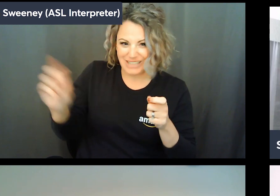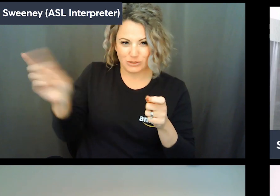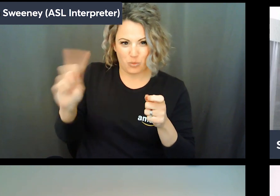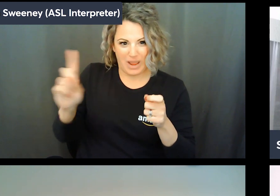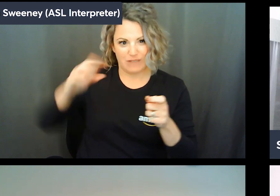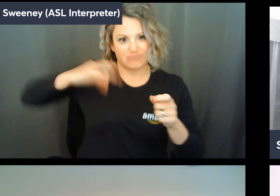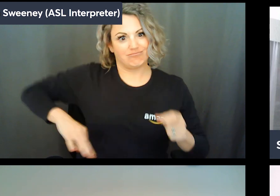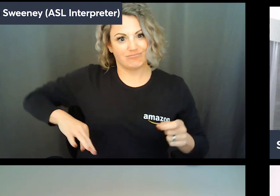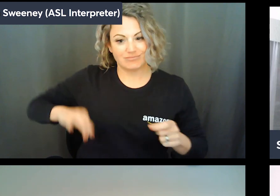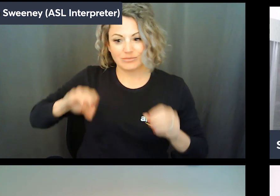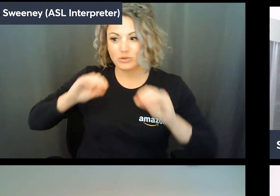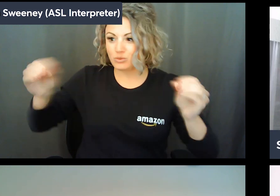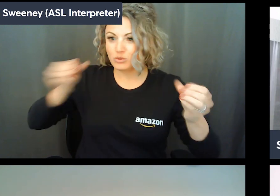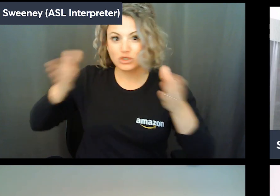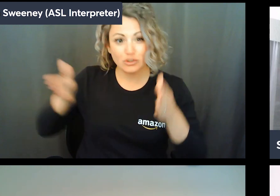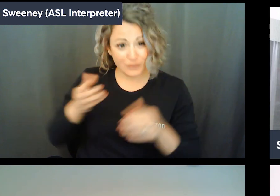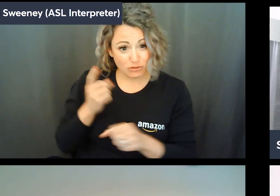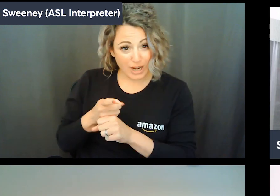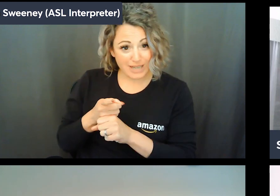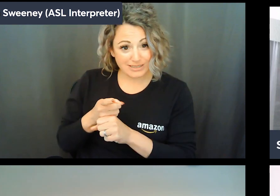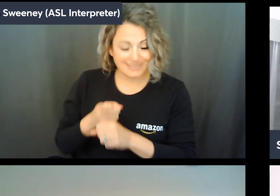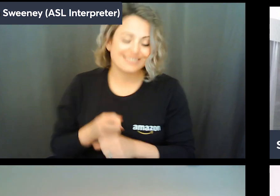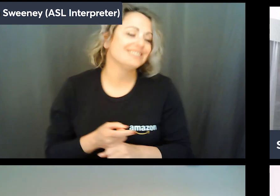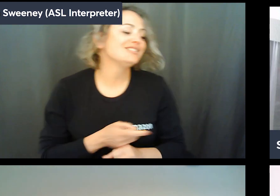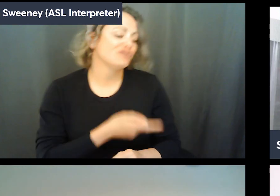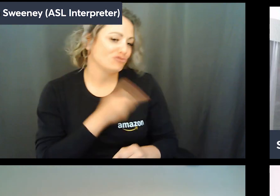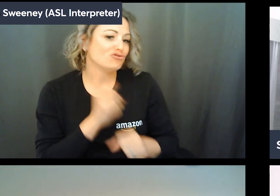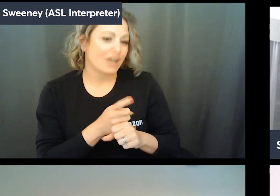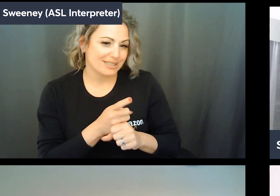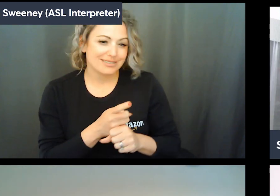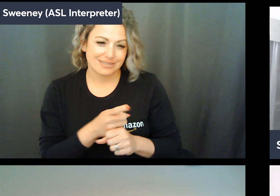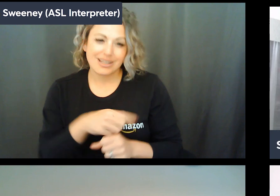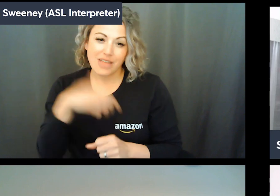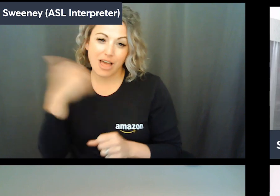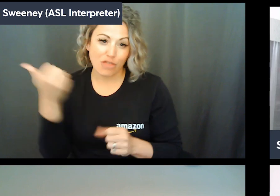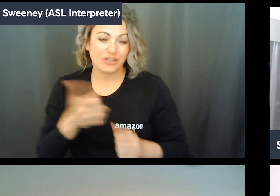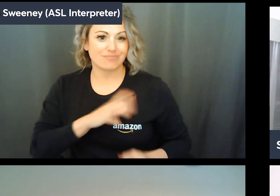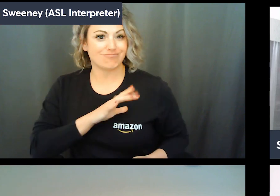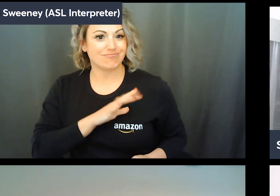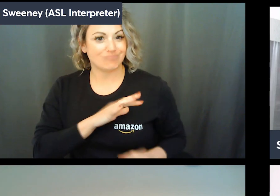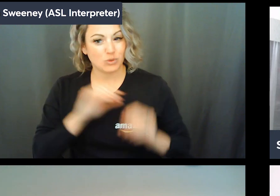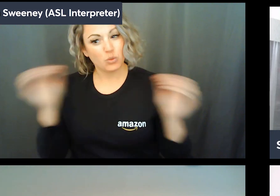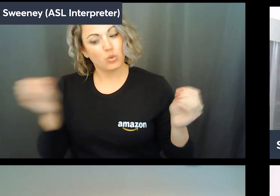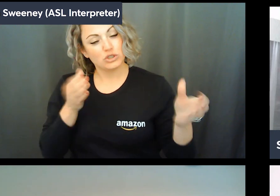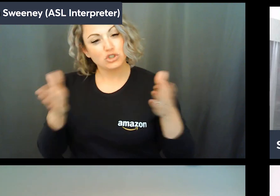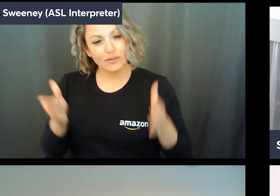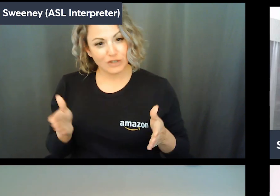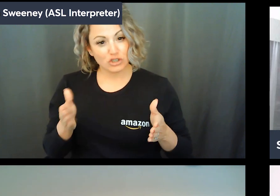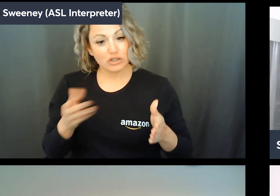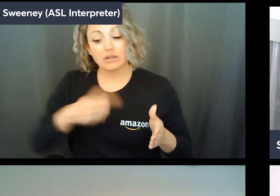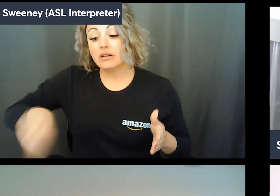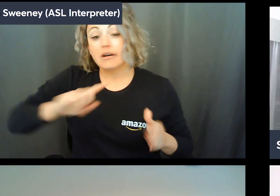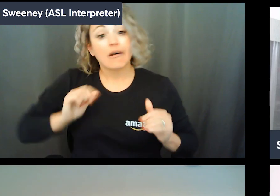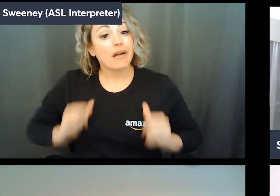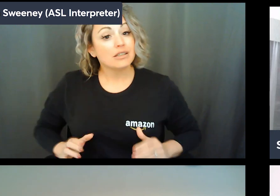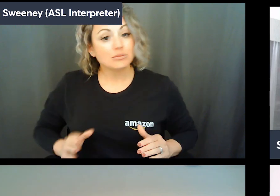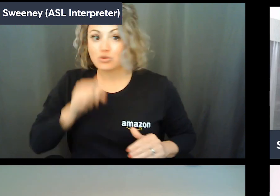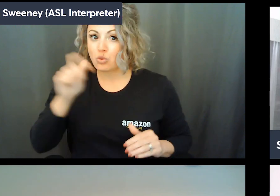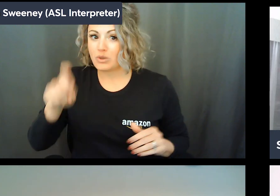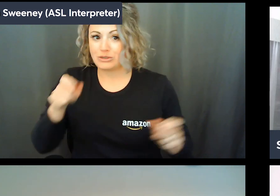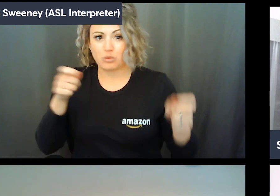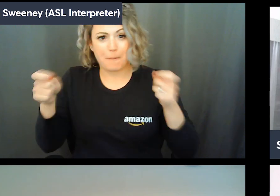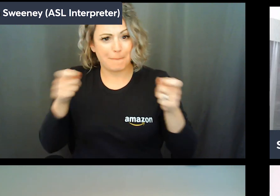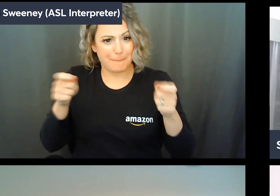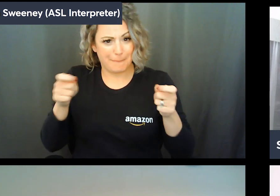right? Can you speak a little bit to that? Sure. So the other thing that is really cool about serverless is customers do not have to manage any